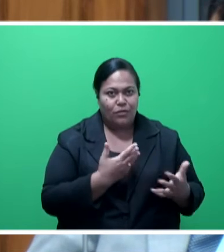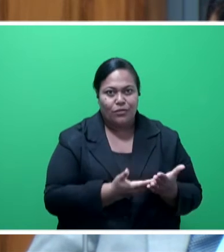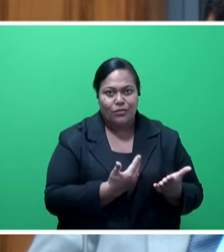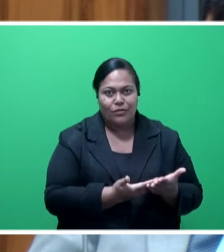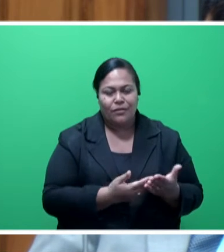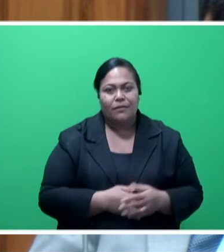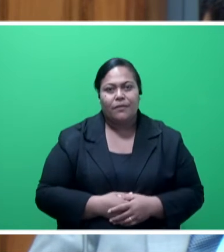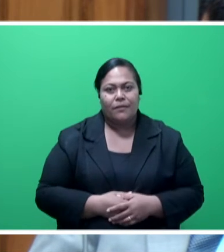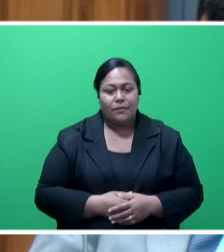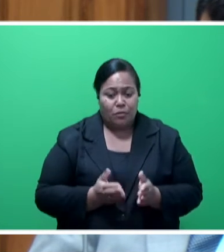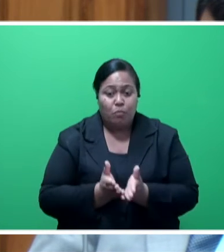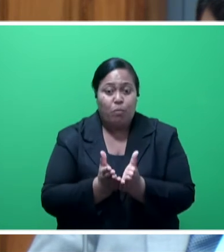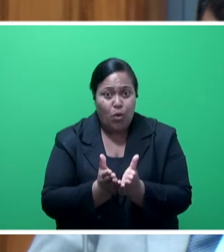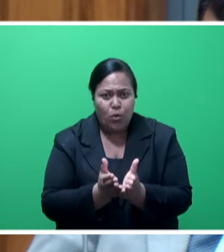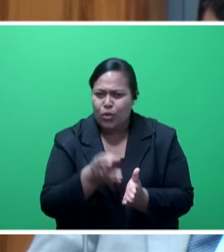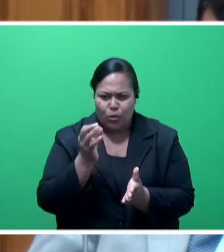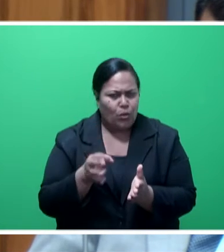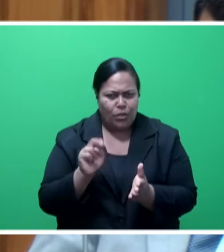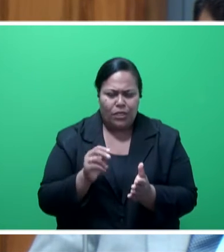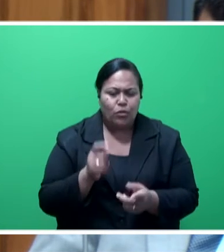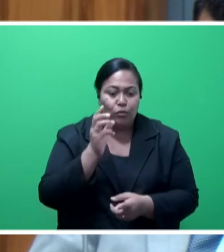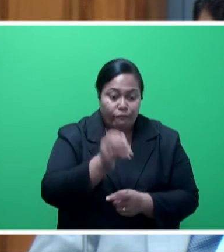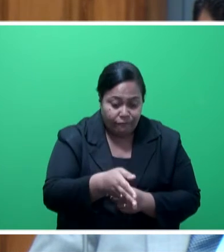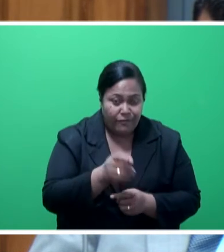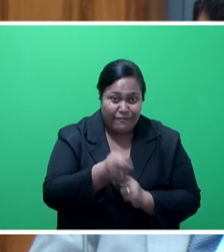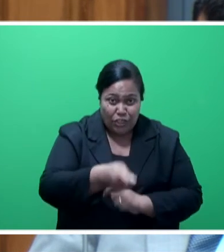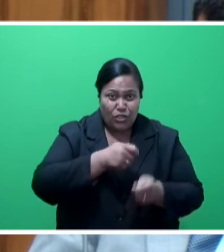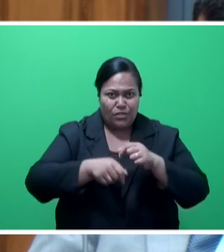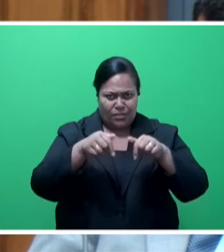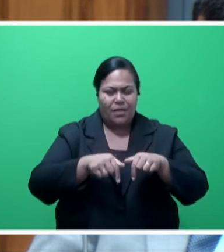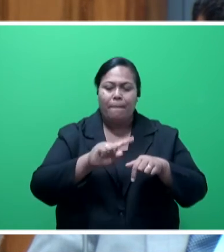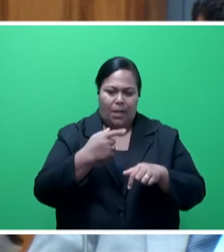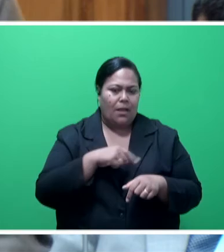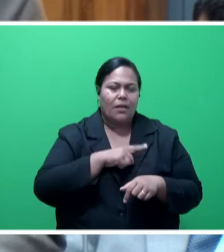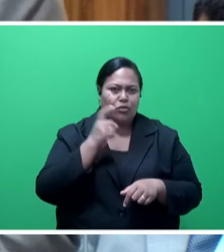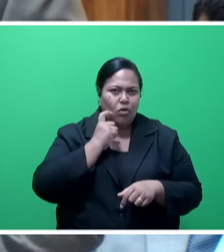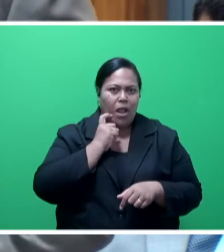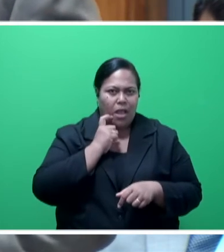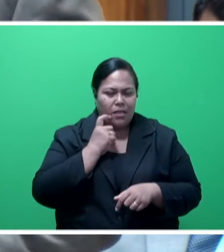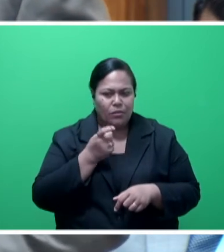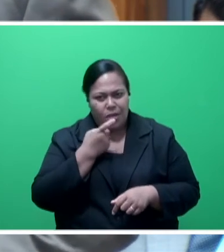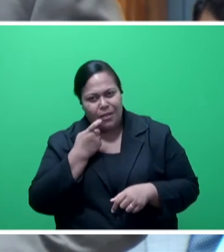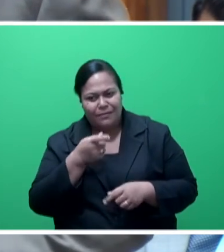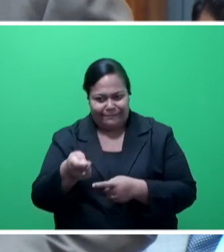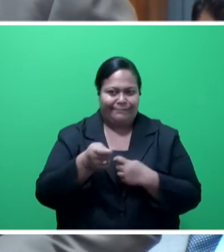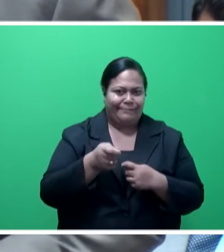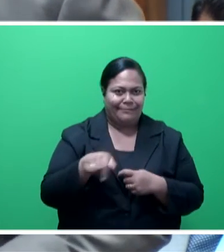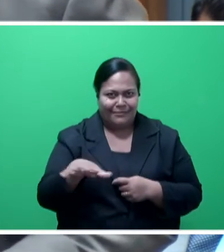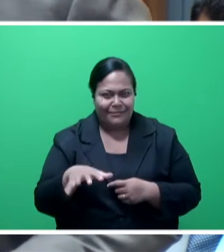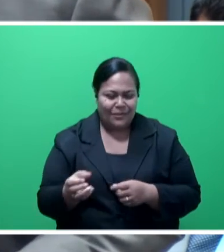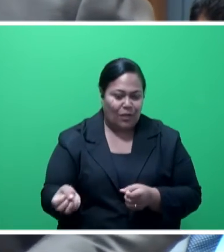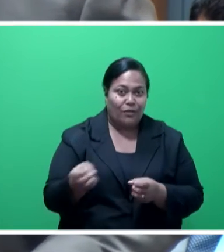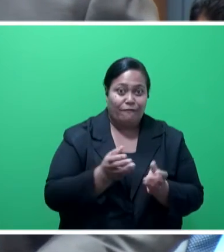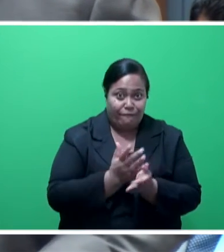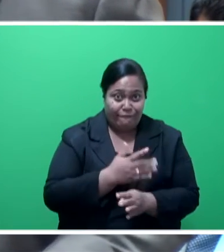These vessels do not need to fish in our EZ, but we are trying to attract them to unload their catch in Fiji. Honourable